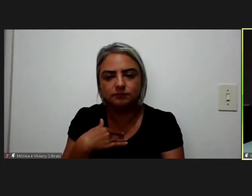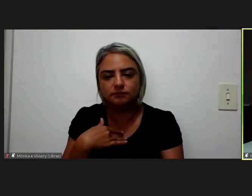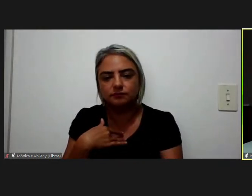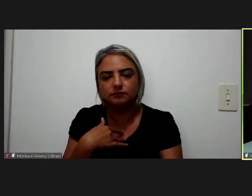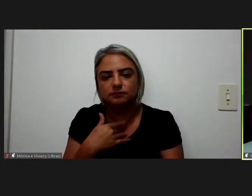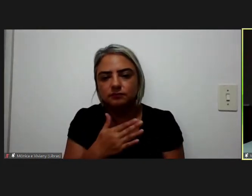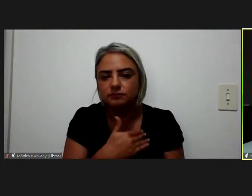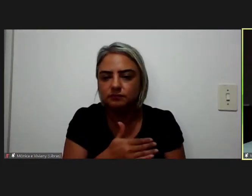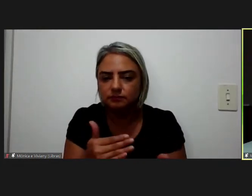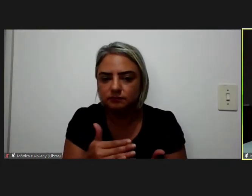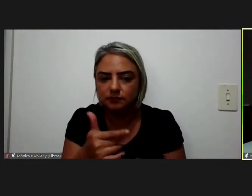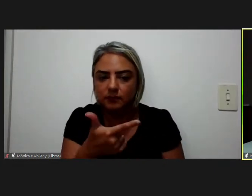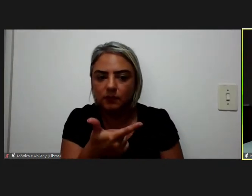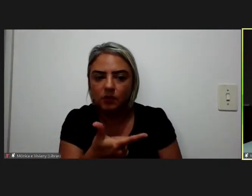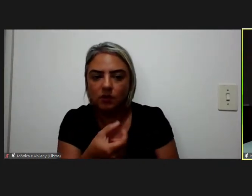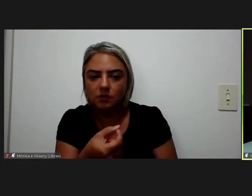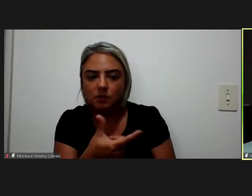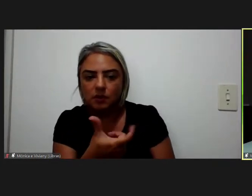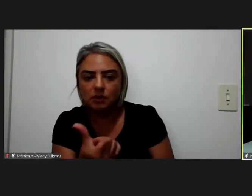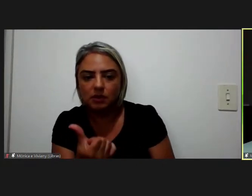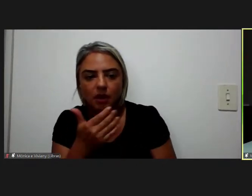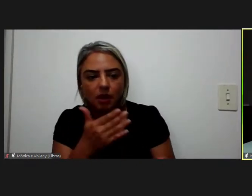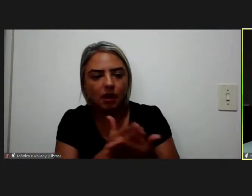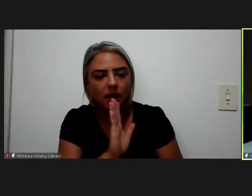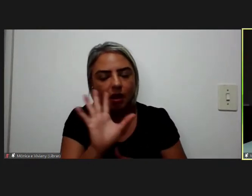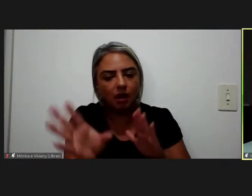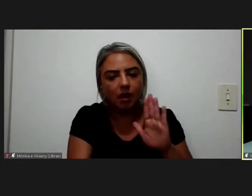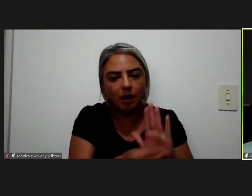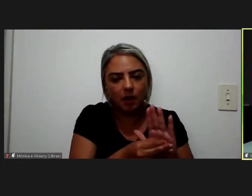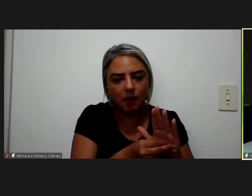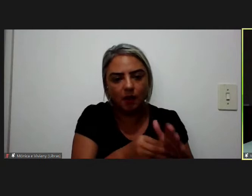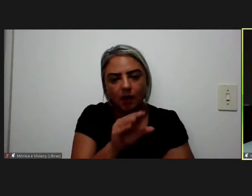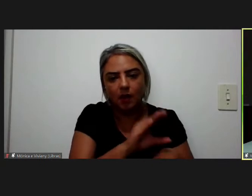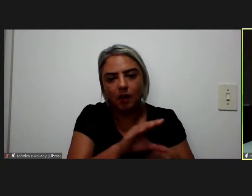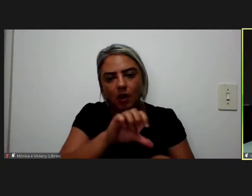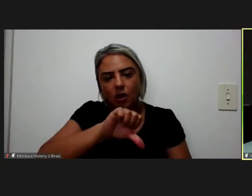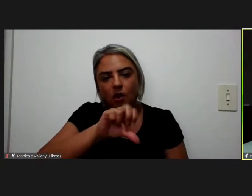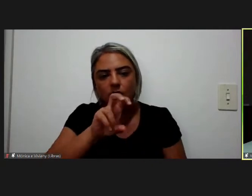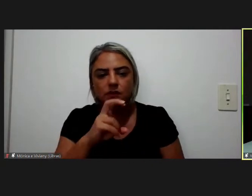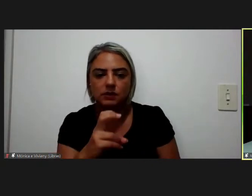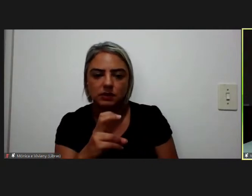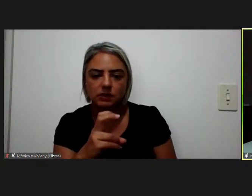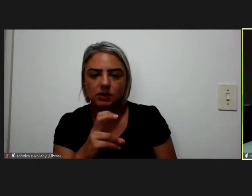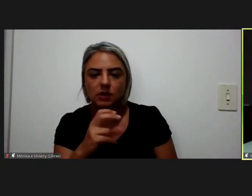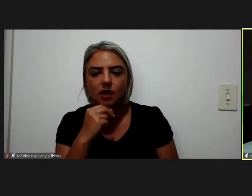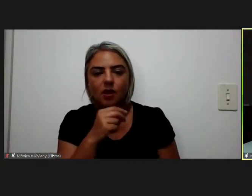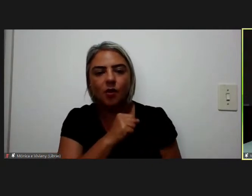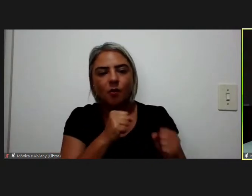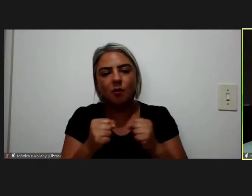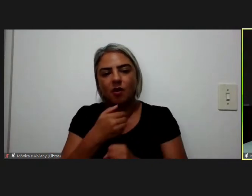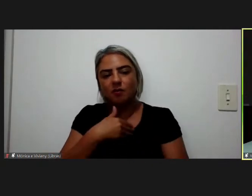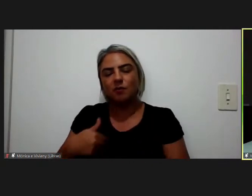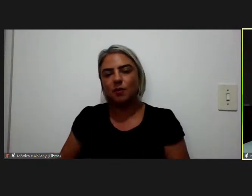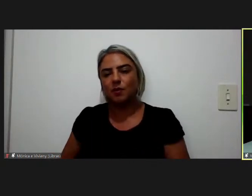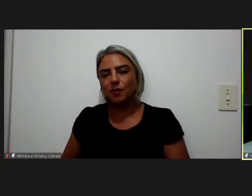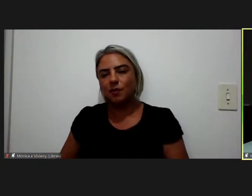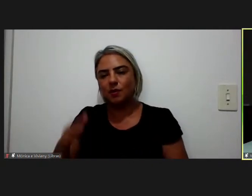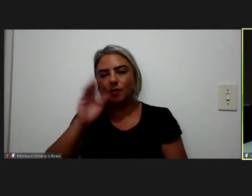health. From 2016, with the approval of the Constitutional Amendment 95,